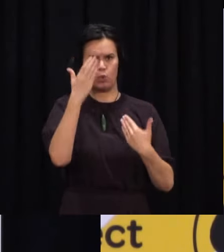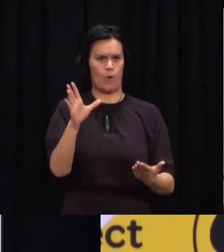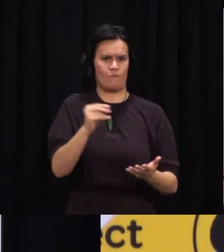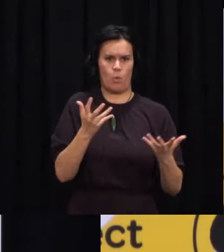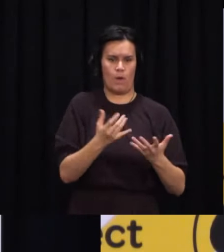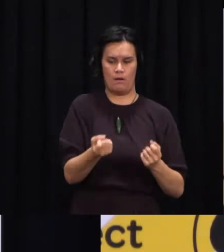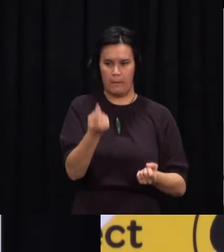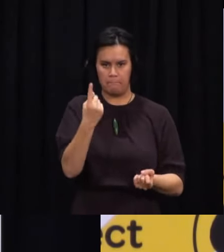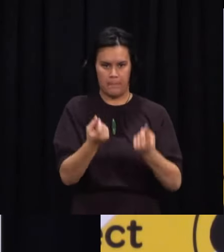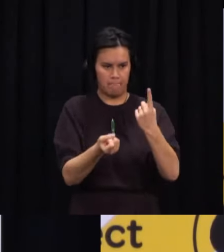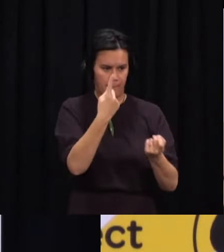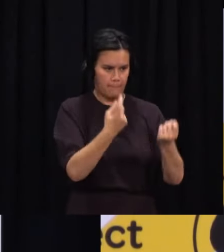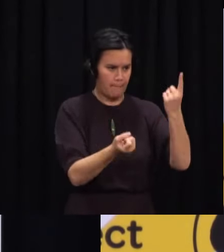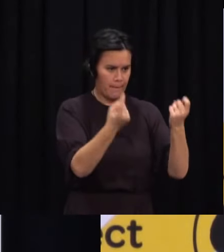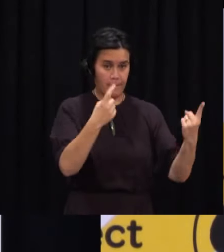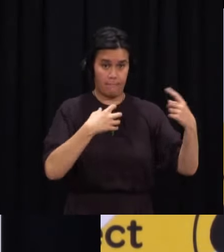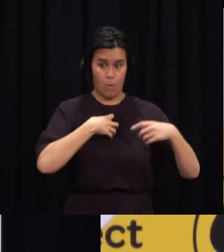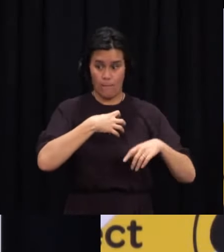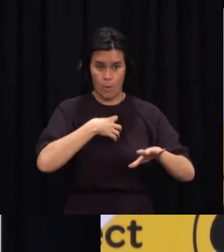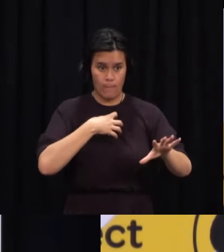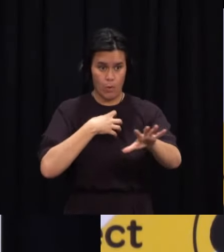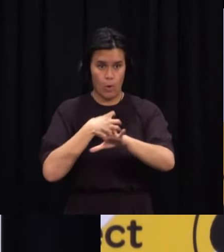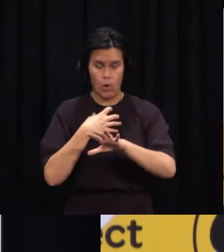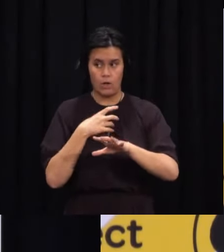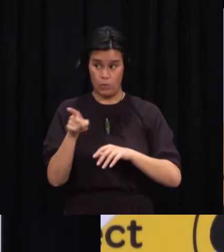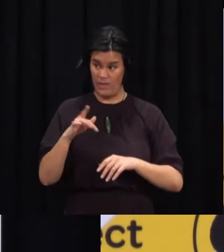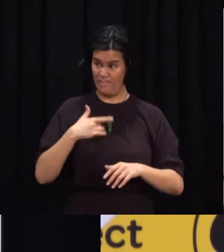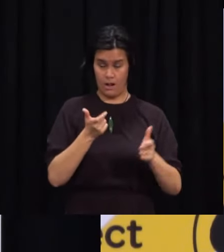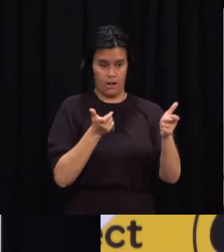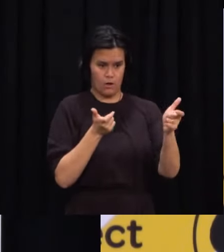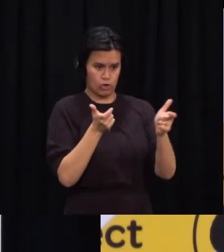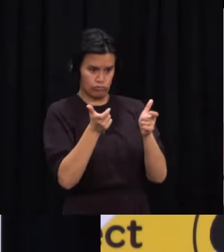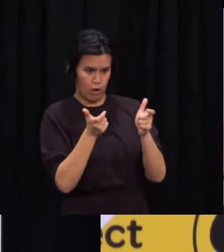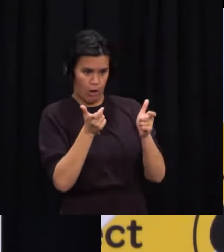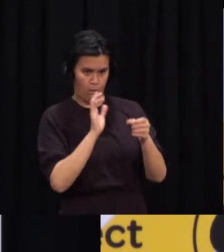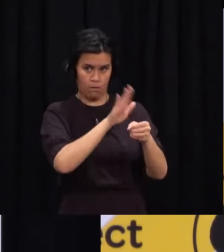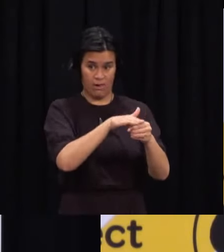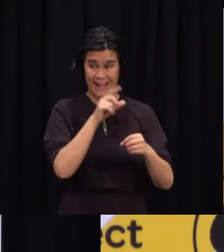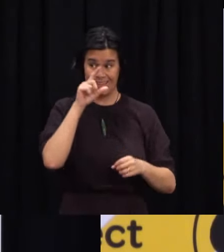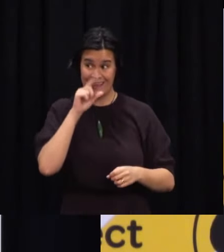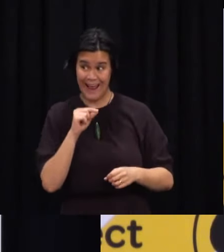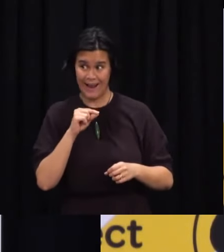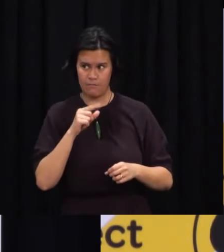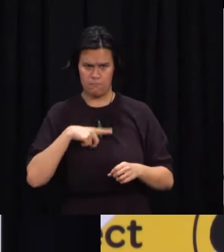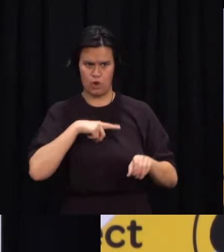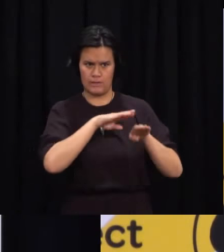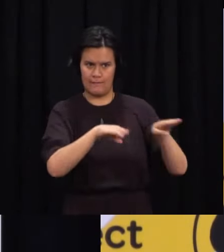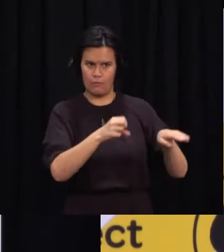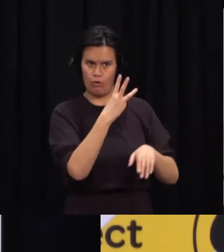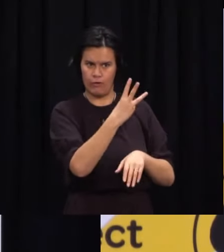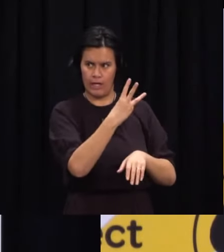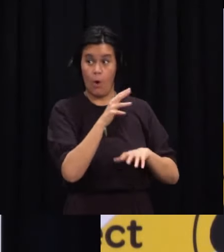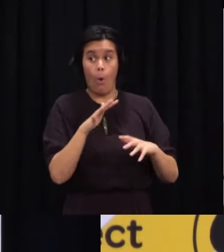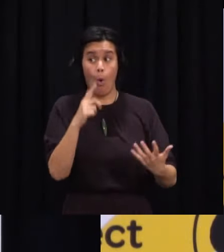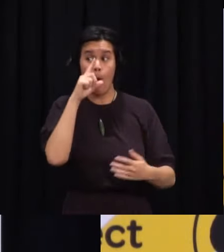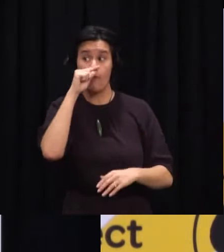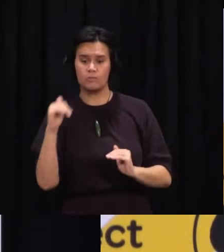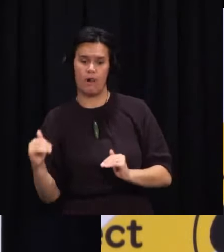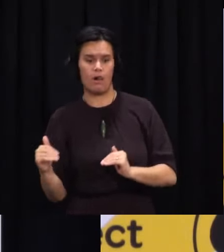How confident are you in your ability to control that transmission and to stamp it out at what point would you need to move back up to level